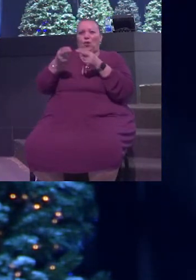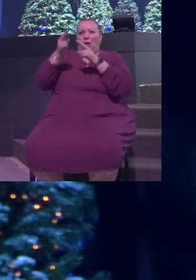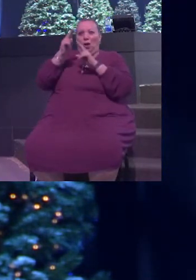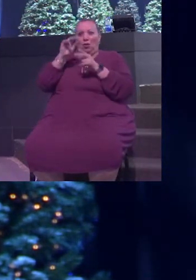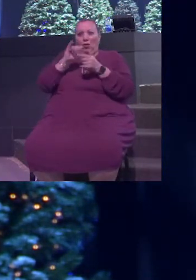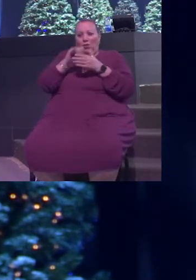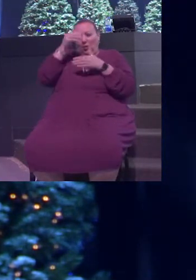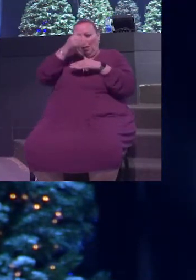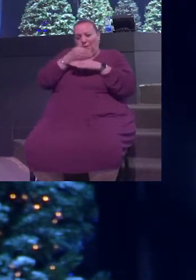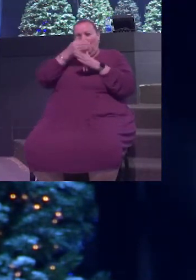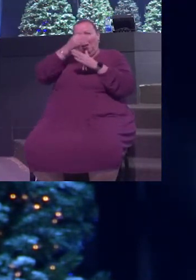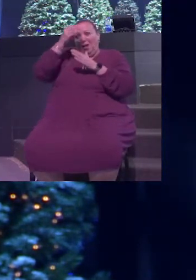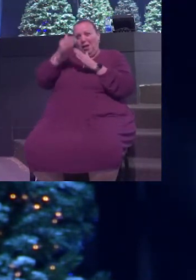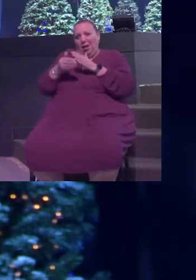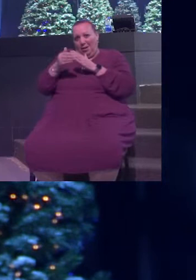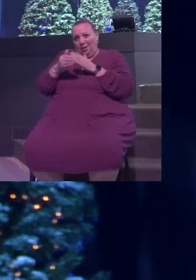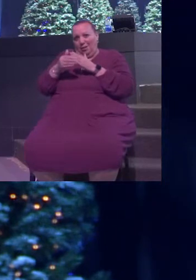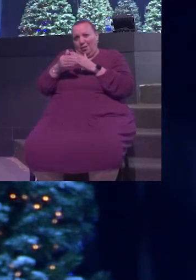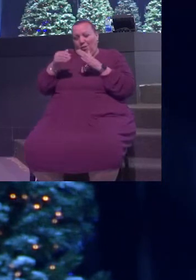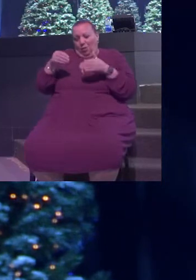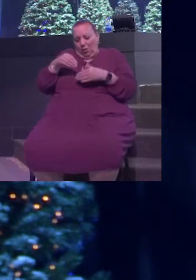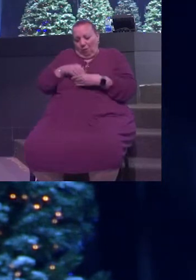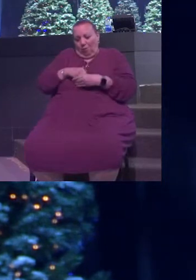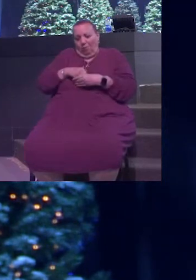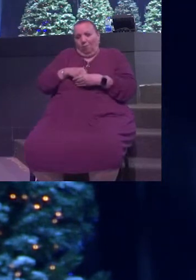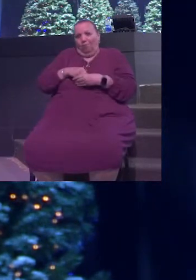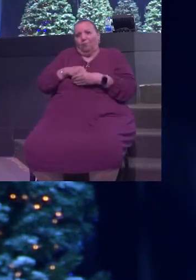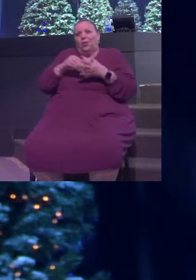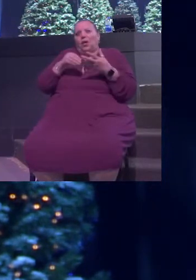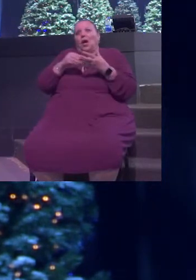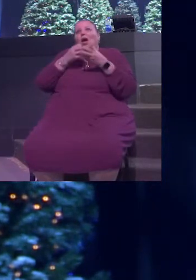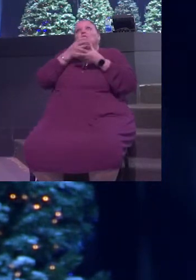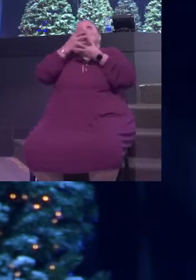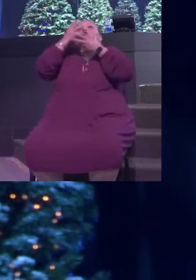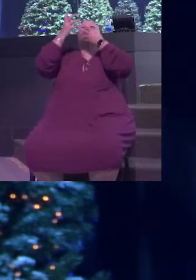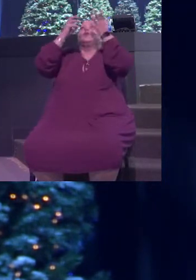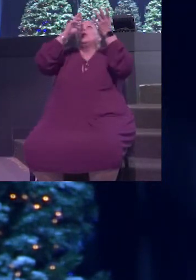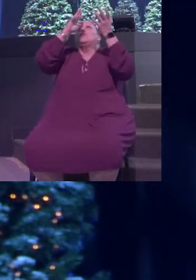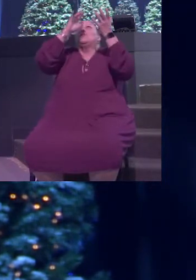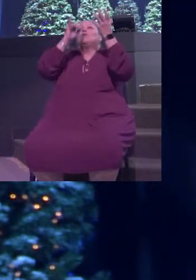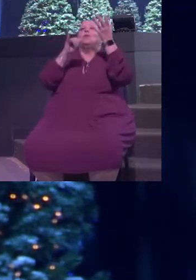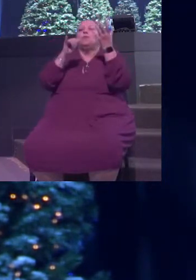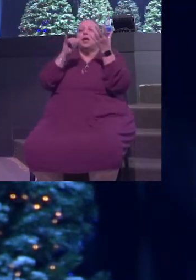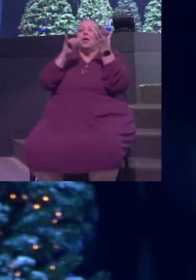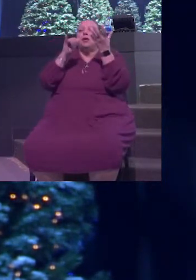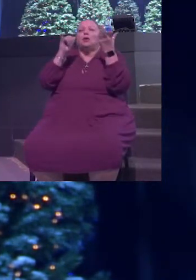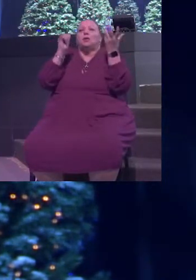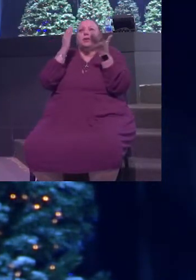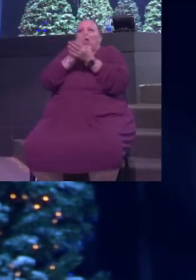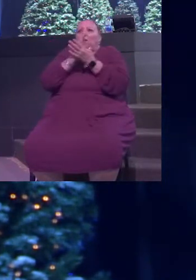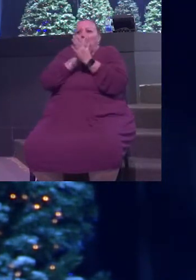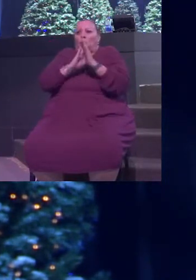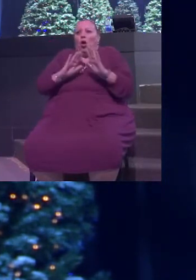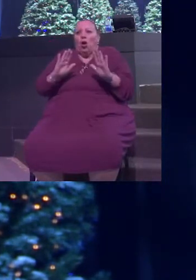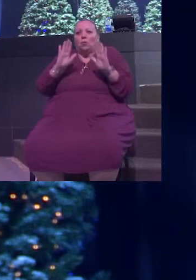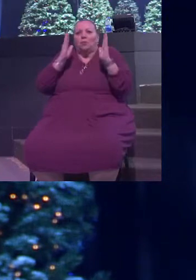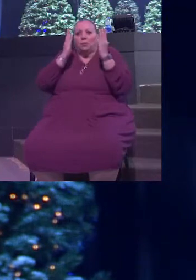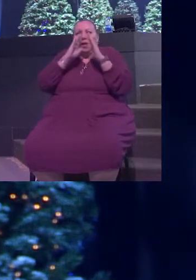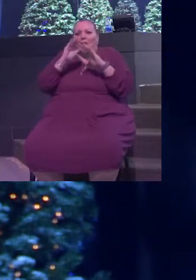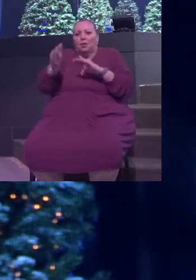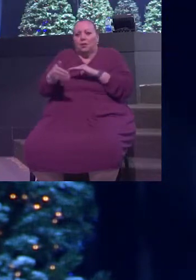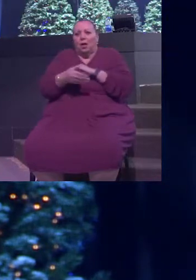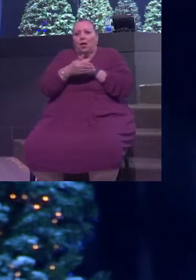son ended at conception. A scream from Mary knifes the calm of this silent